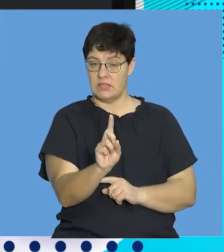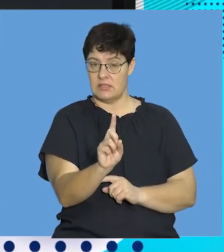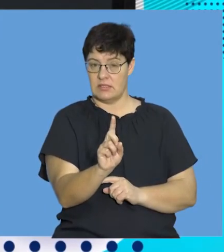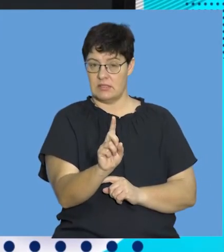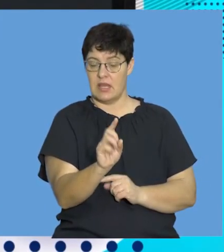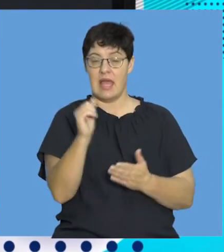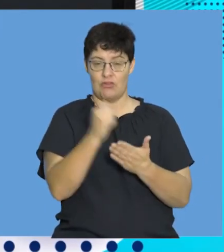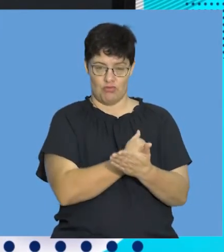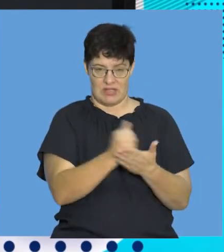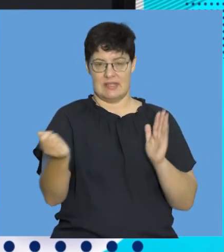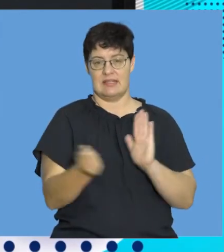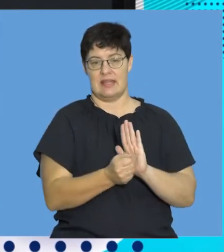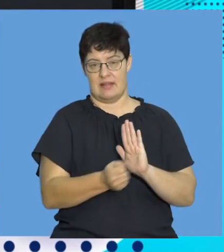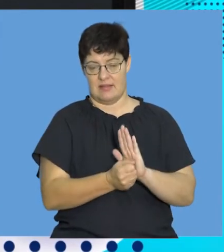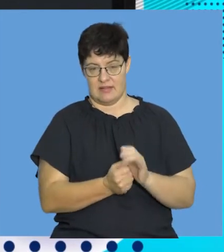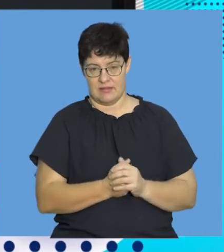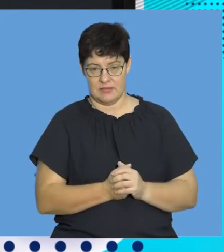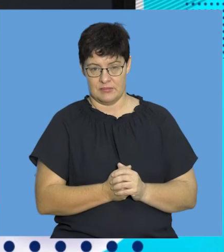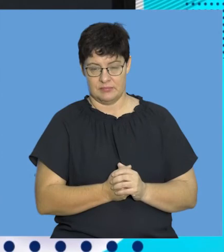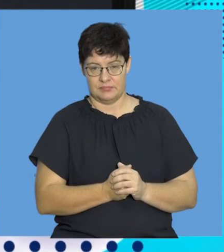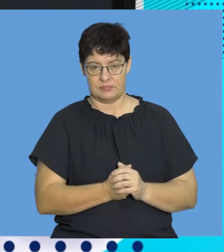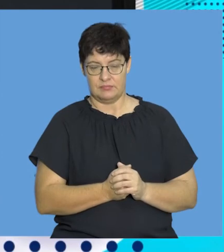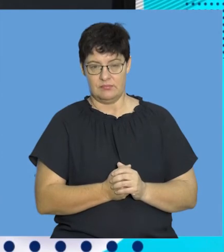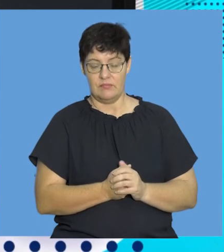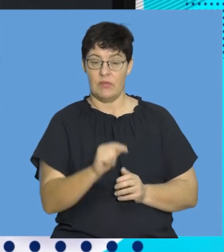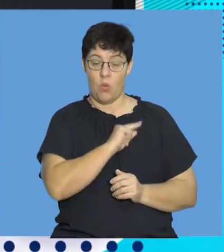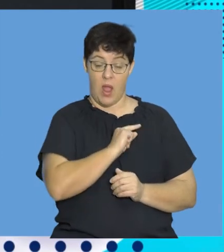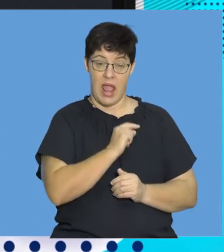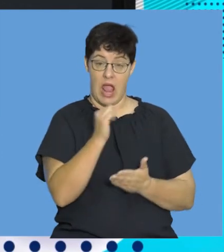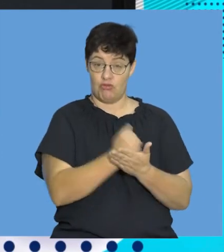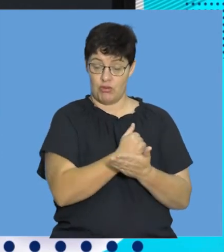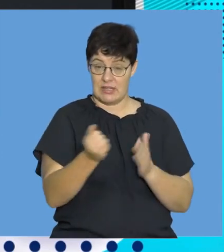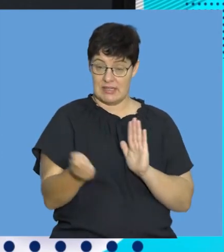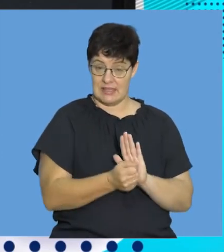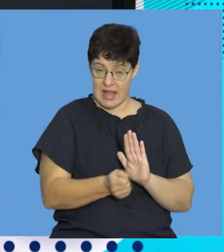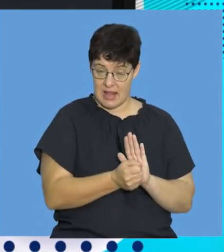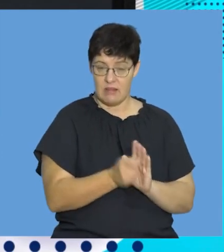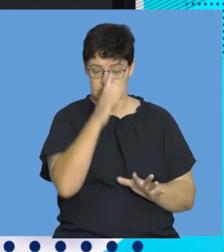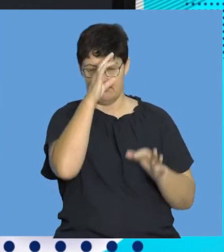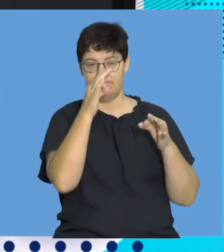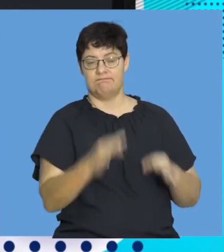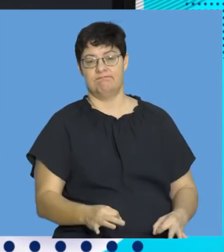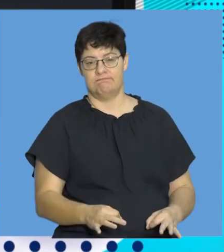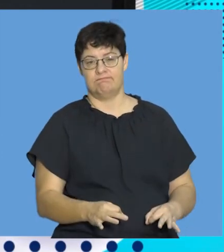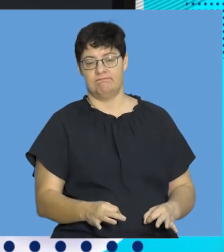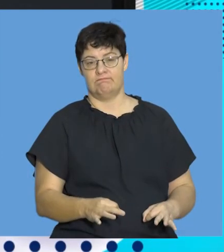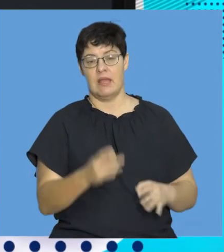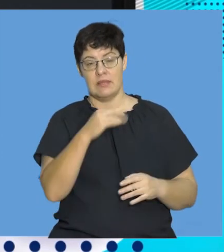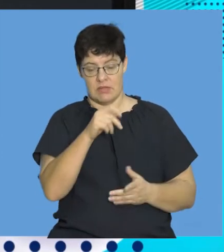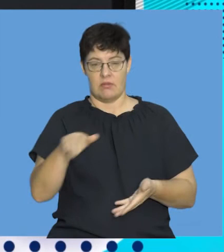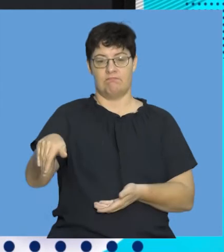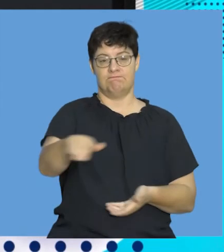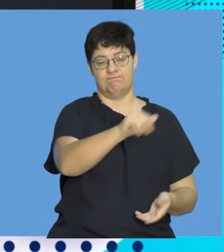on credit sales. Because your credit sales will determine your